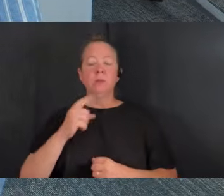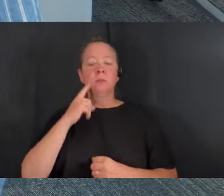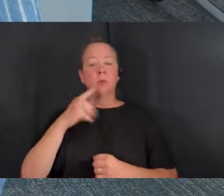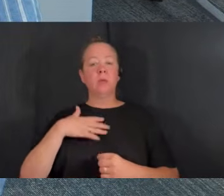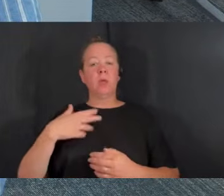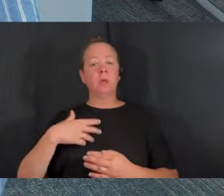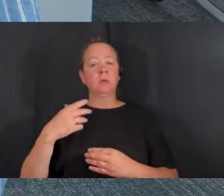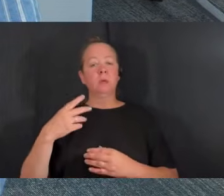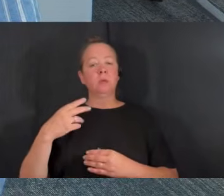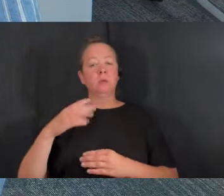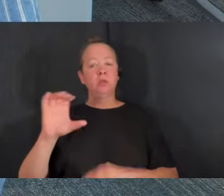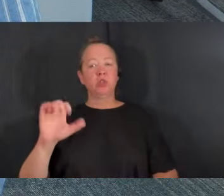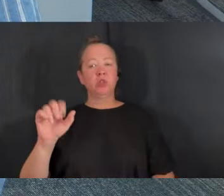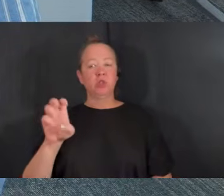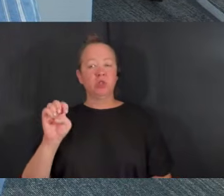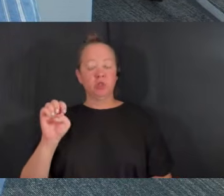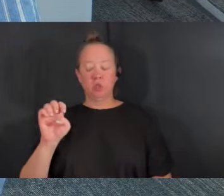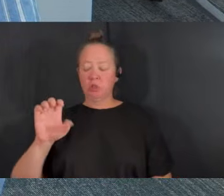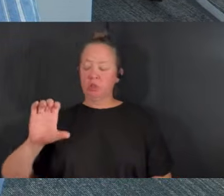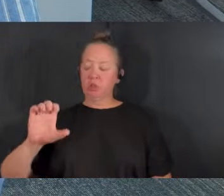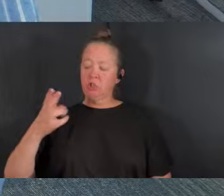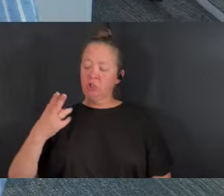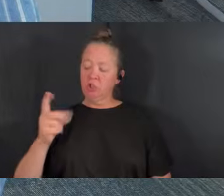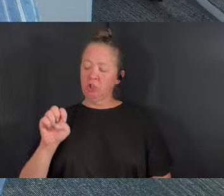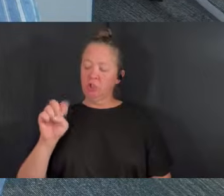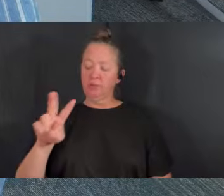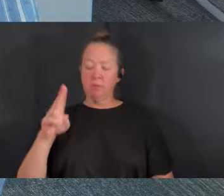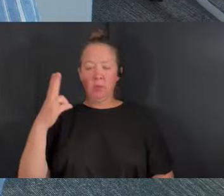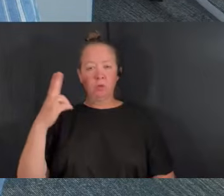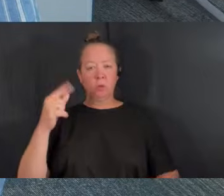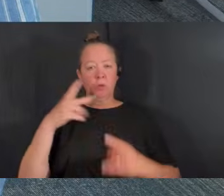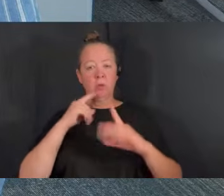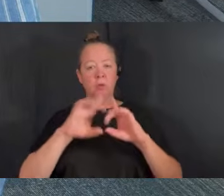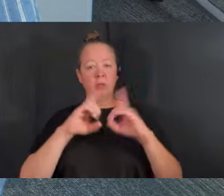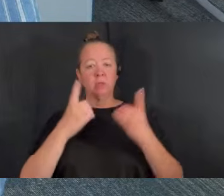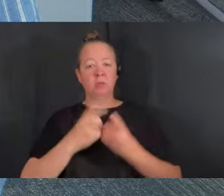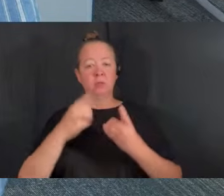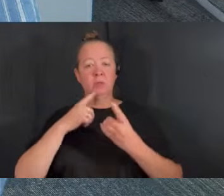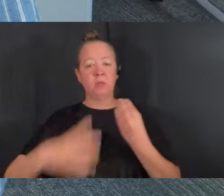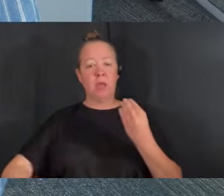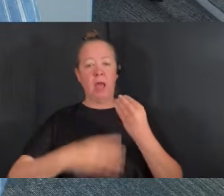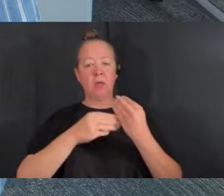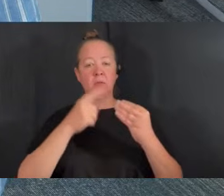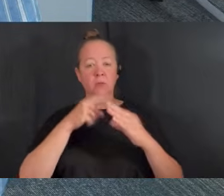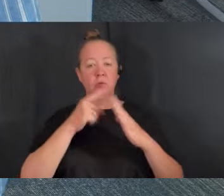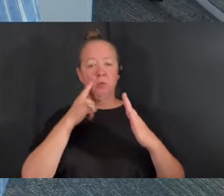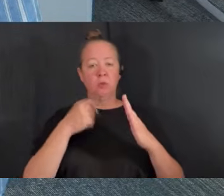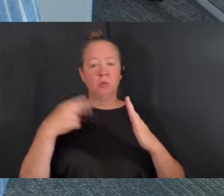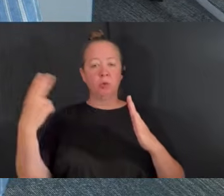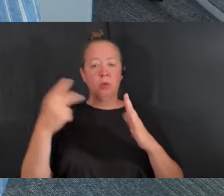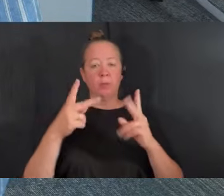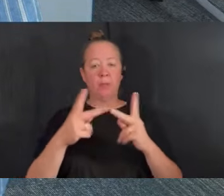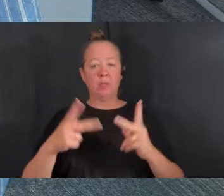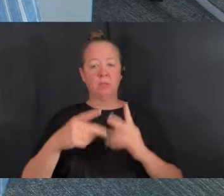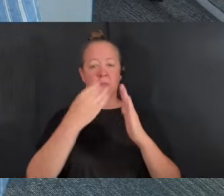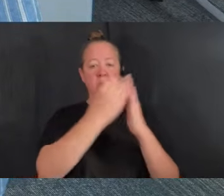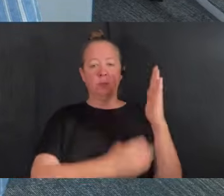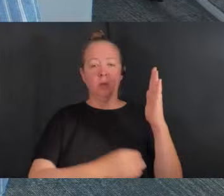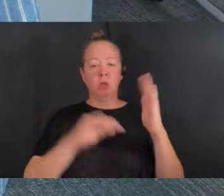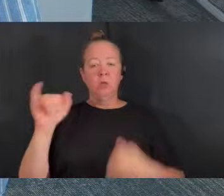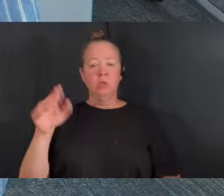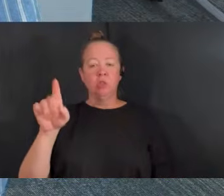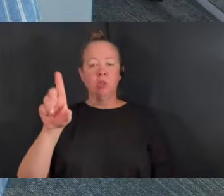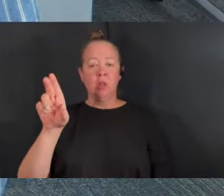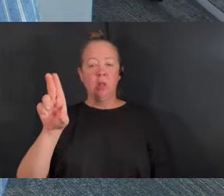was added to the National Register of Historic Places on July 5, 2024. The designation recognizes